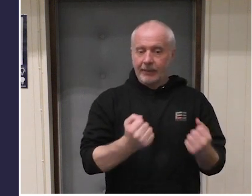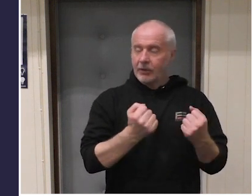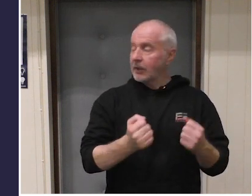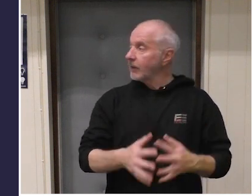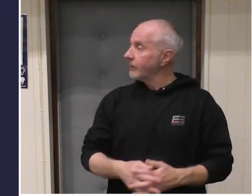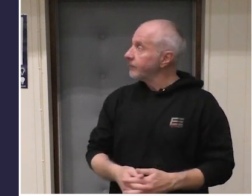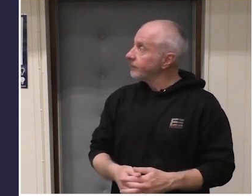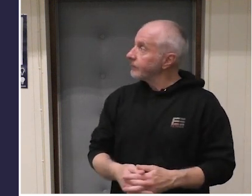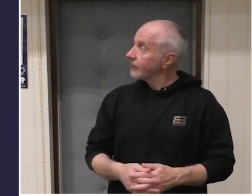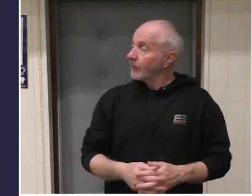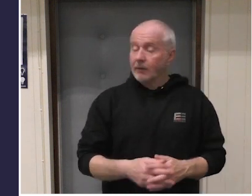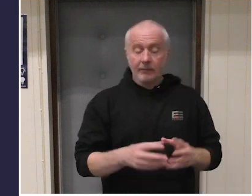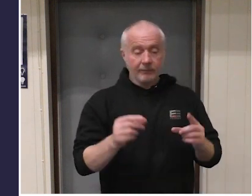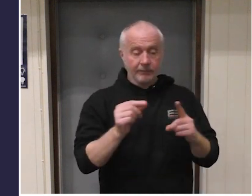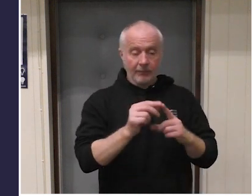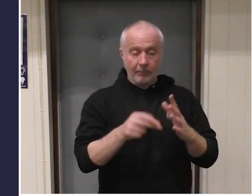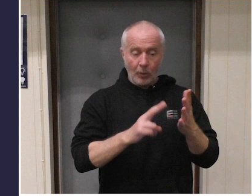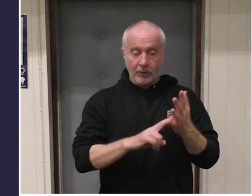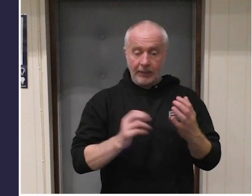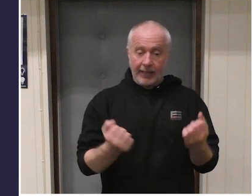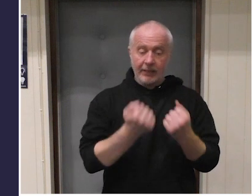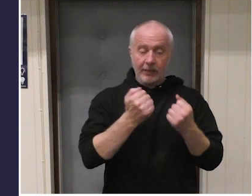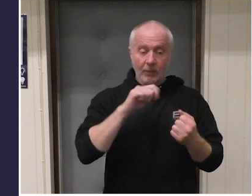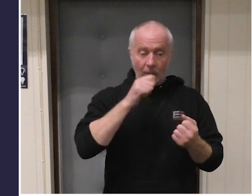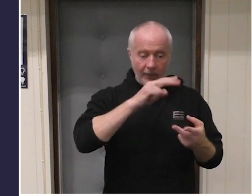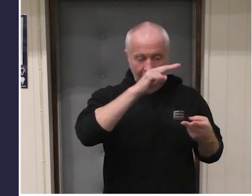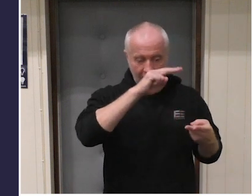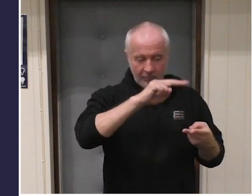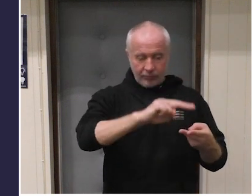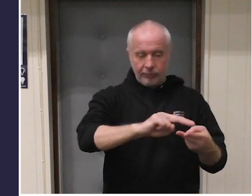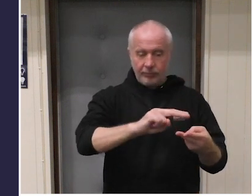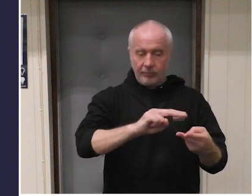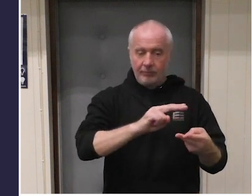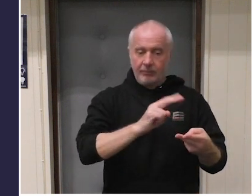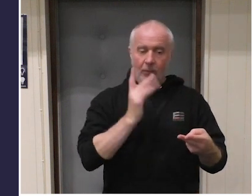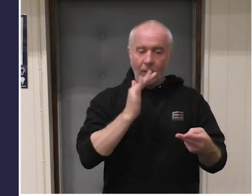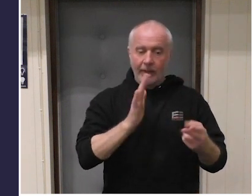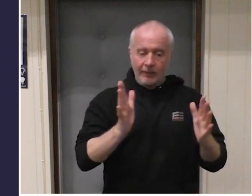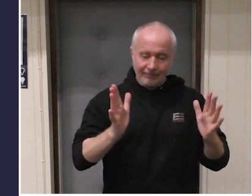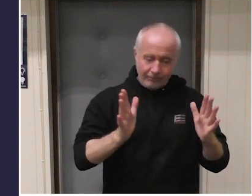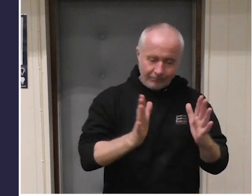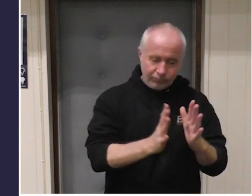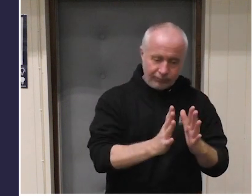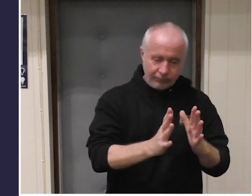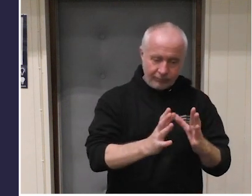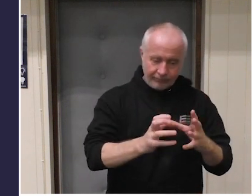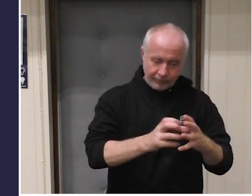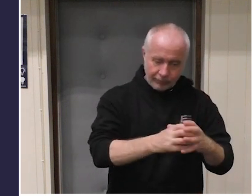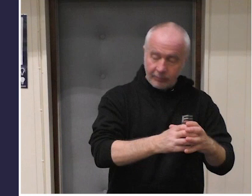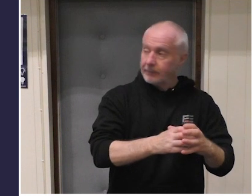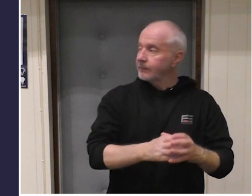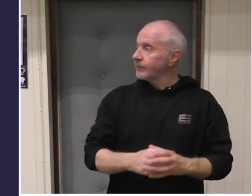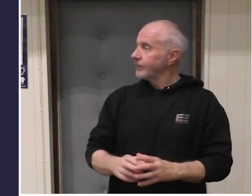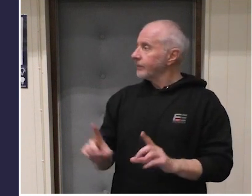And so the energy of the protein will go down as it becomes more and more compact. So what would you